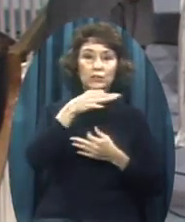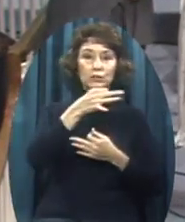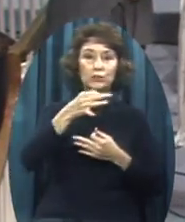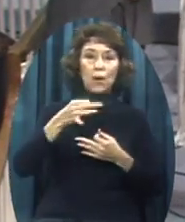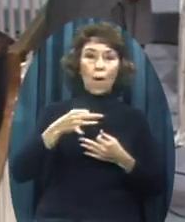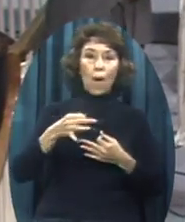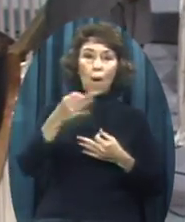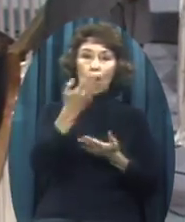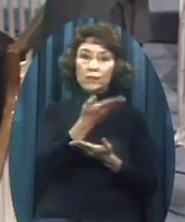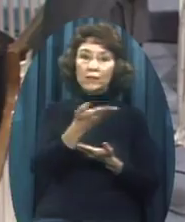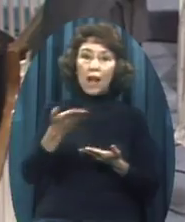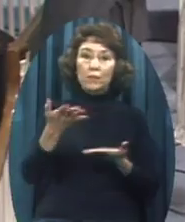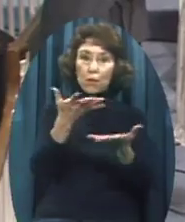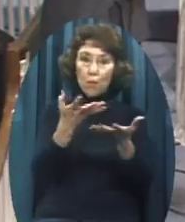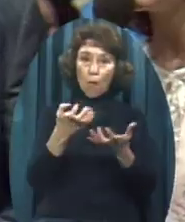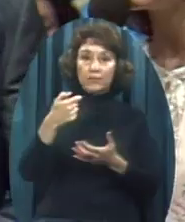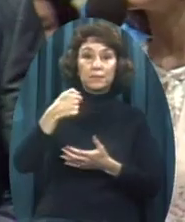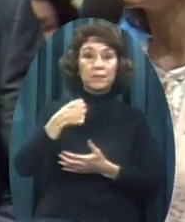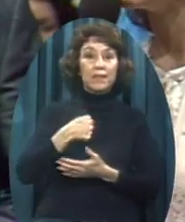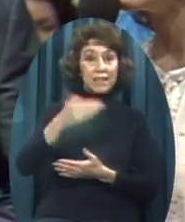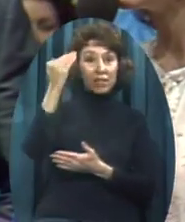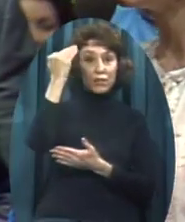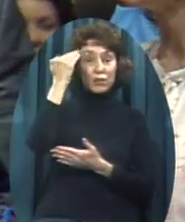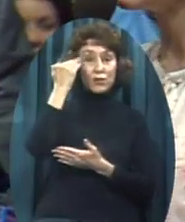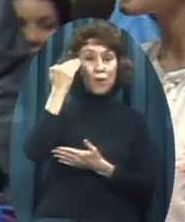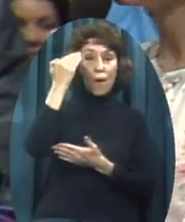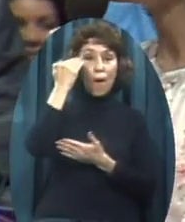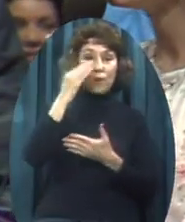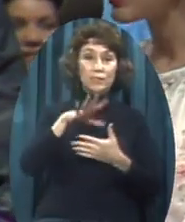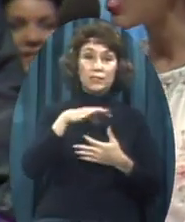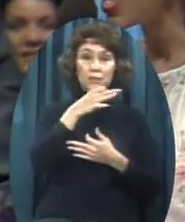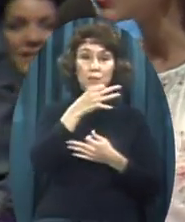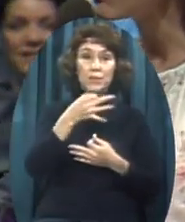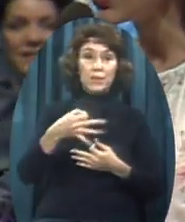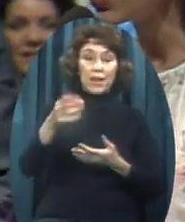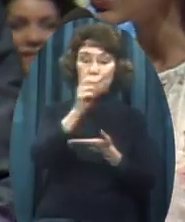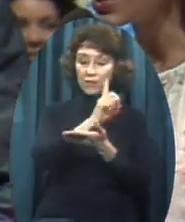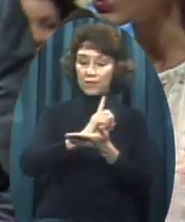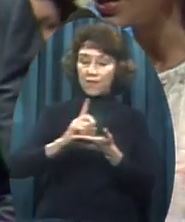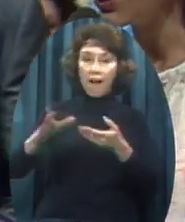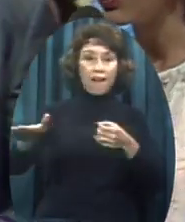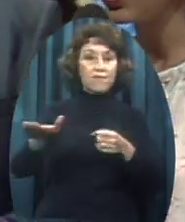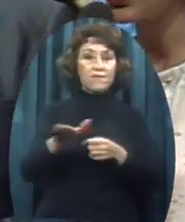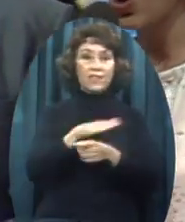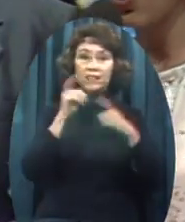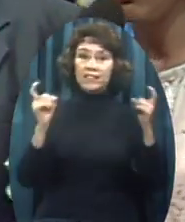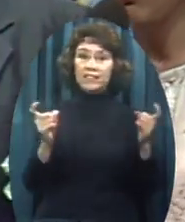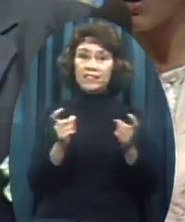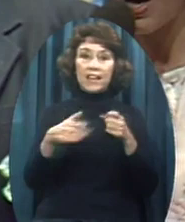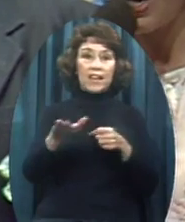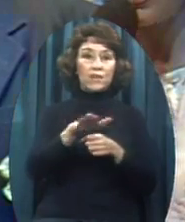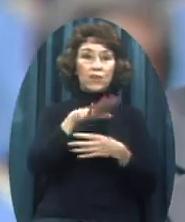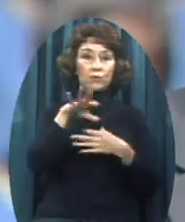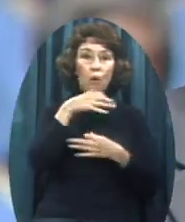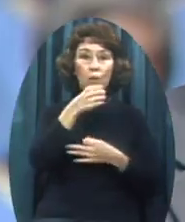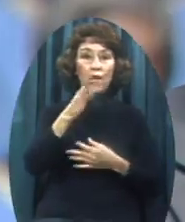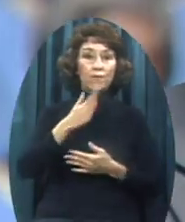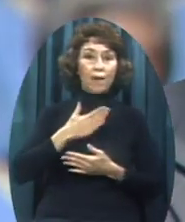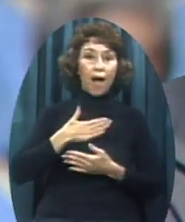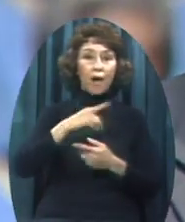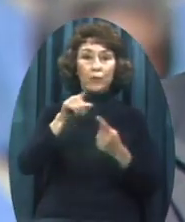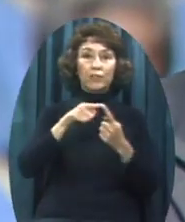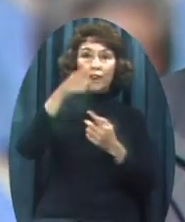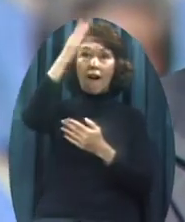he wants me to know, his Spirit all divine fills this sinful soul. Hallelujah,